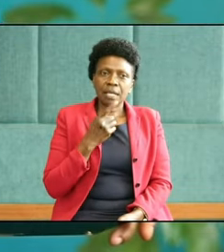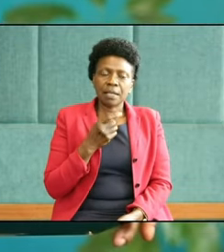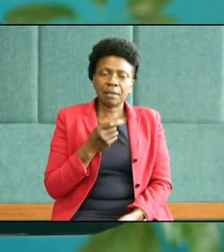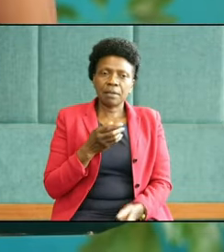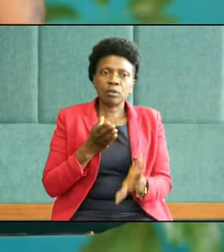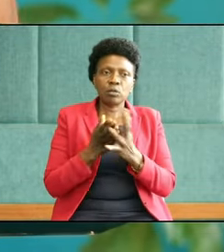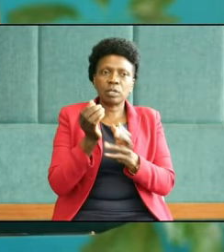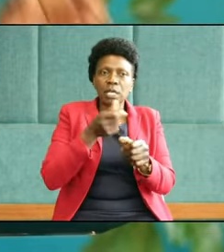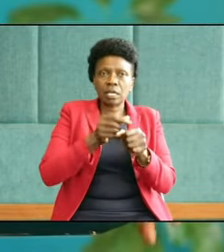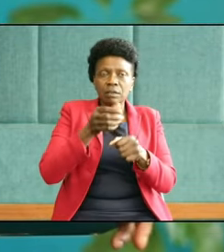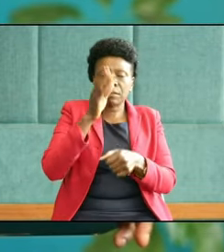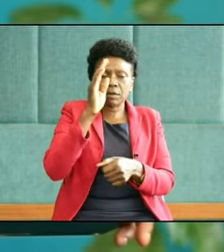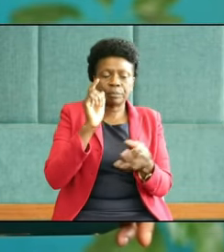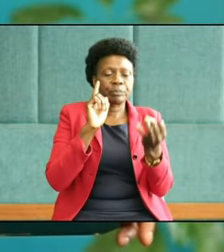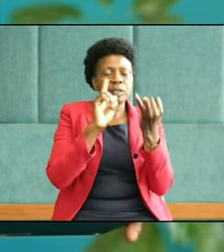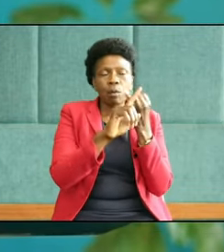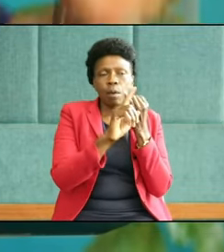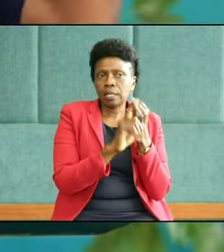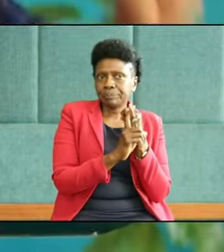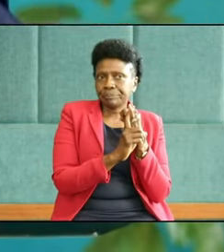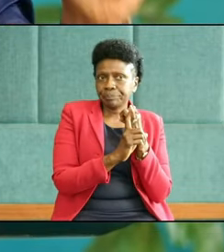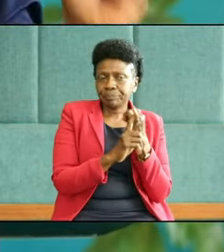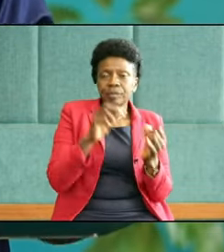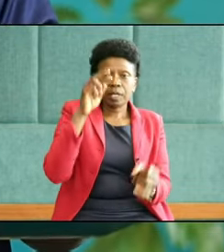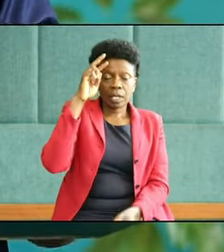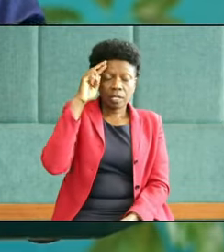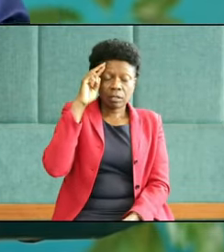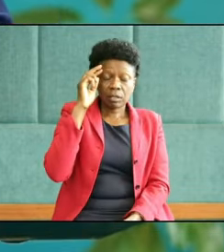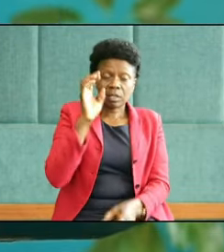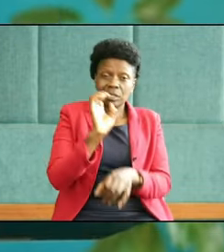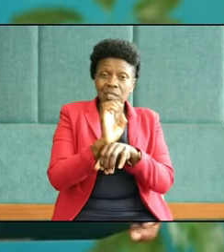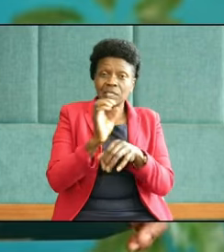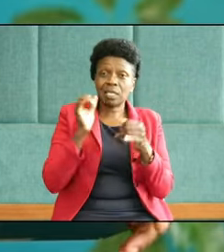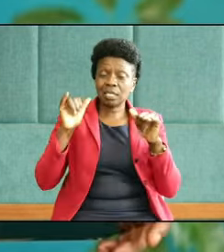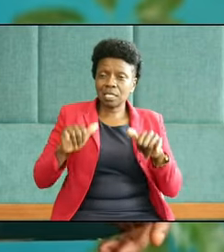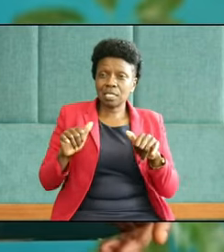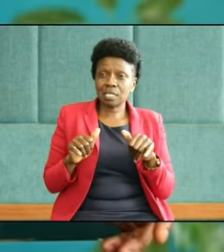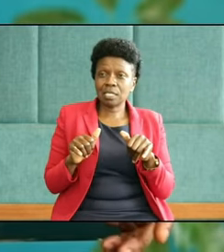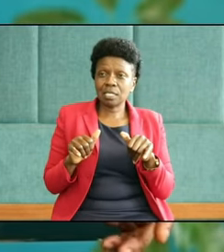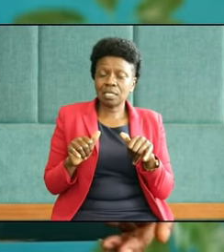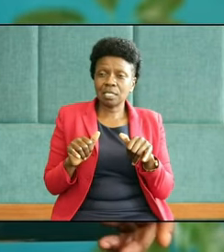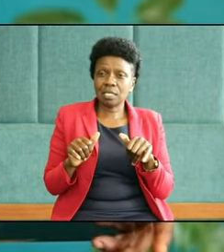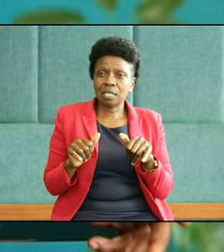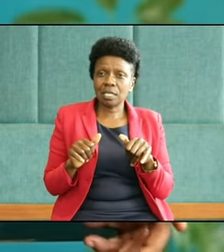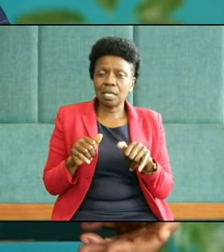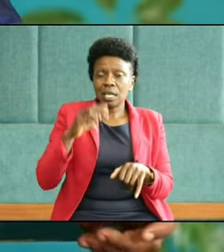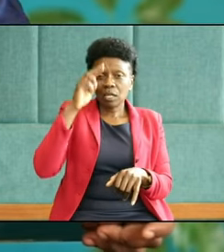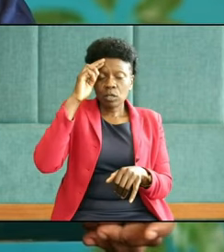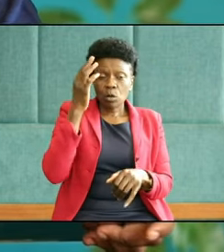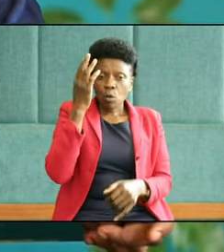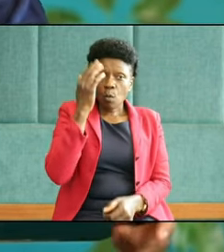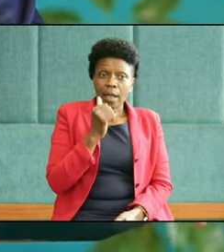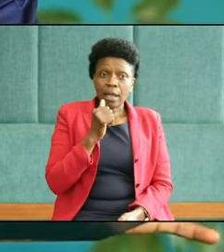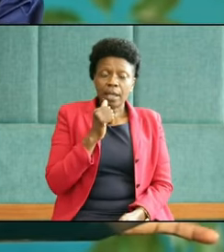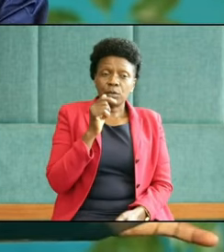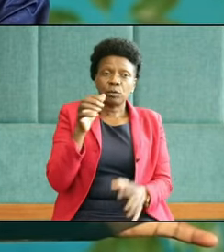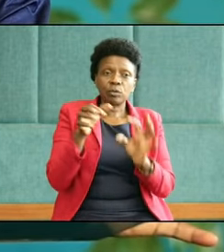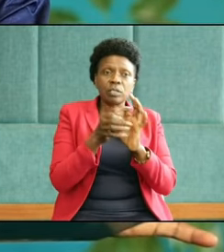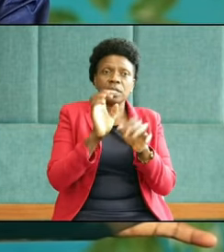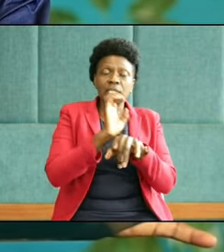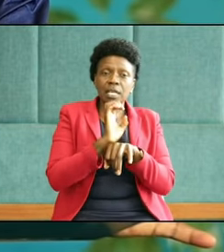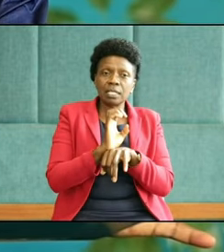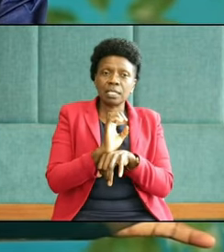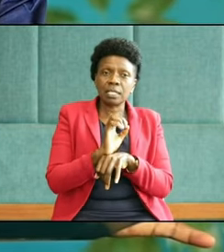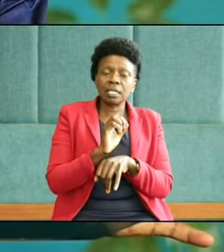of God. Number one, the reason the church exists and the reason for which you join this church, it's not for good music, it's for